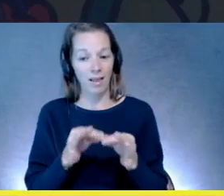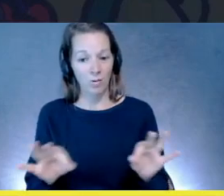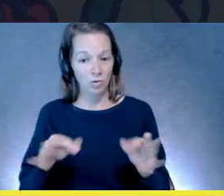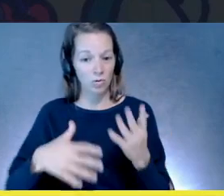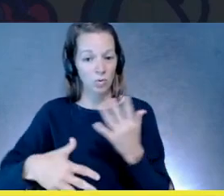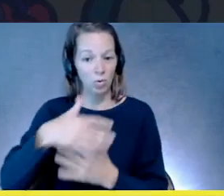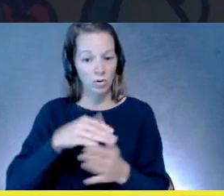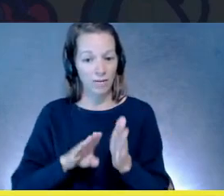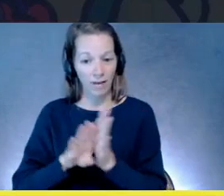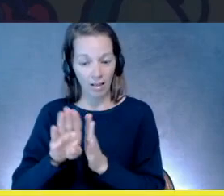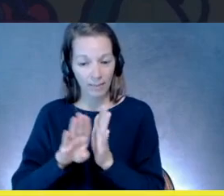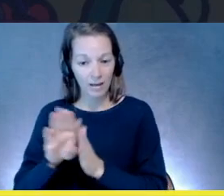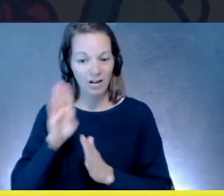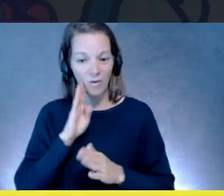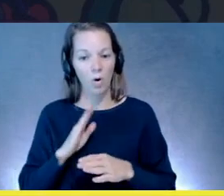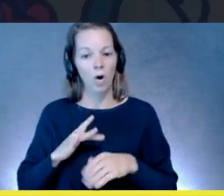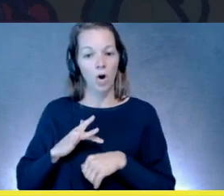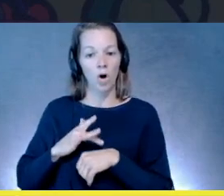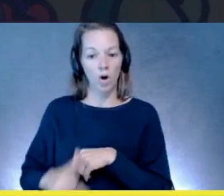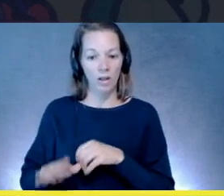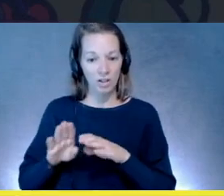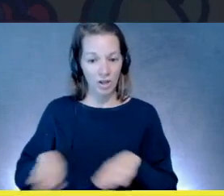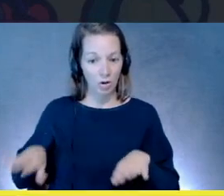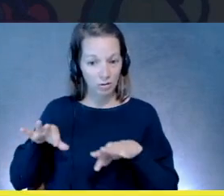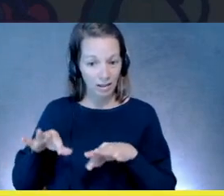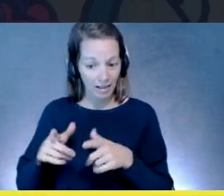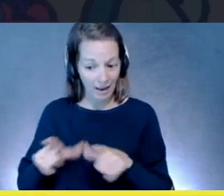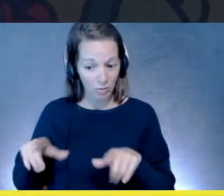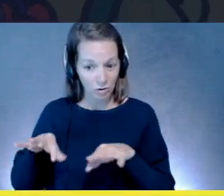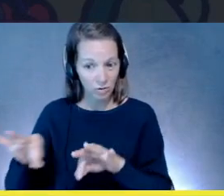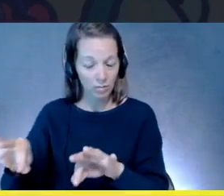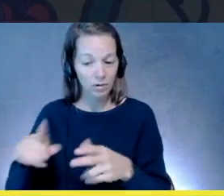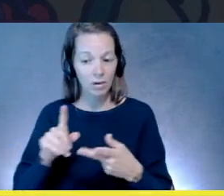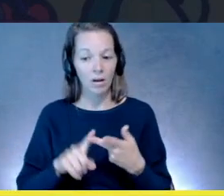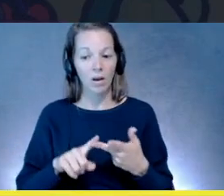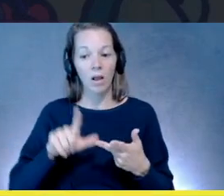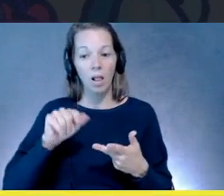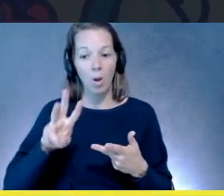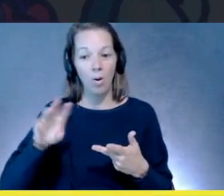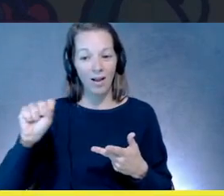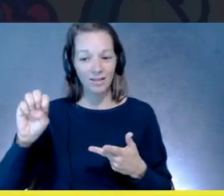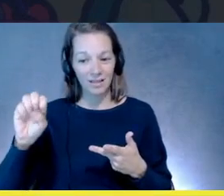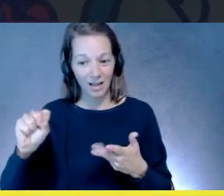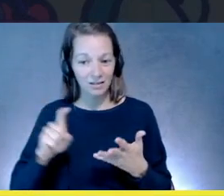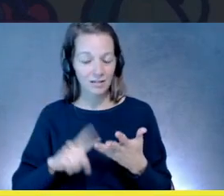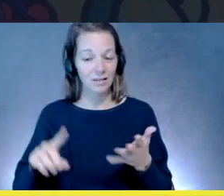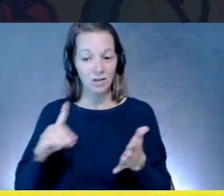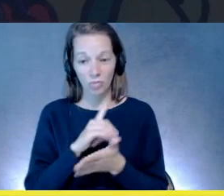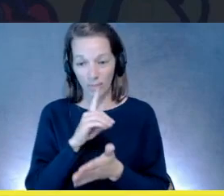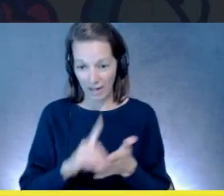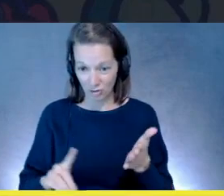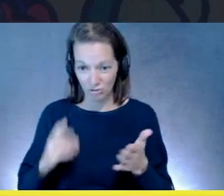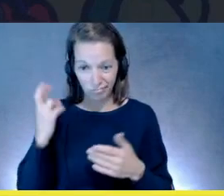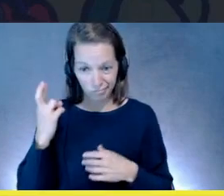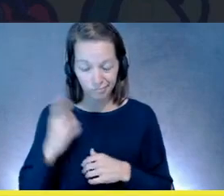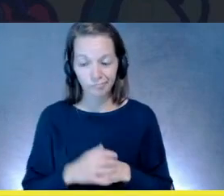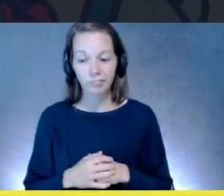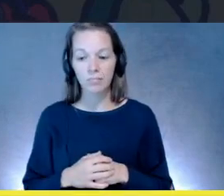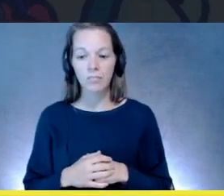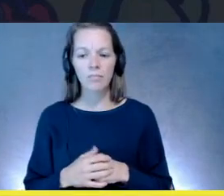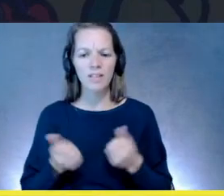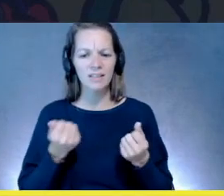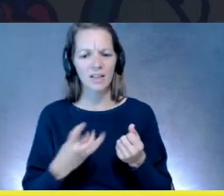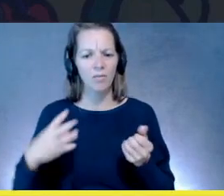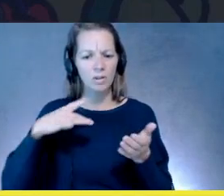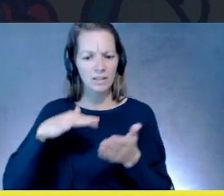related to early childhood language exposure, lower socioeconomic position, and discrimination. Several studies have indicated that deaf sign